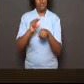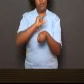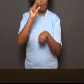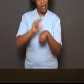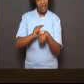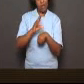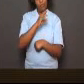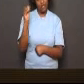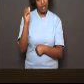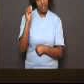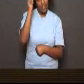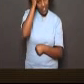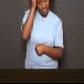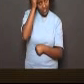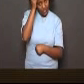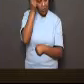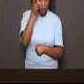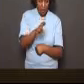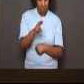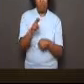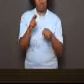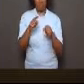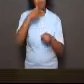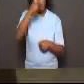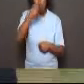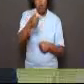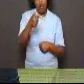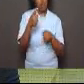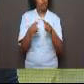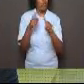ethno-cultural or ethno-linguistic diversity.